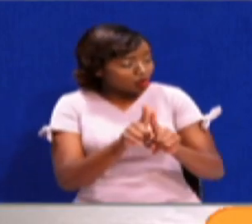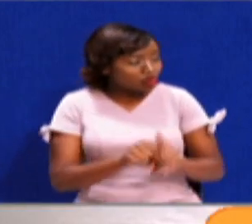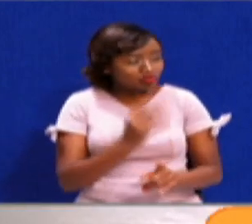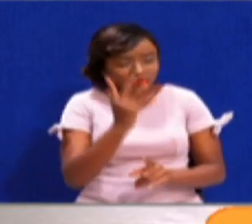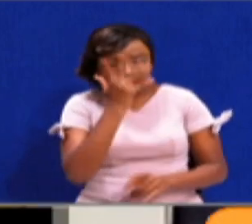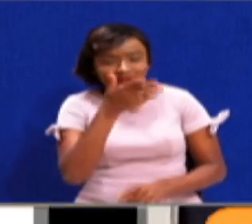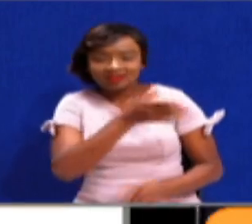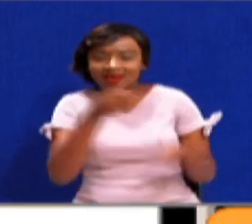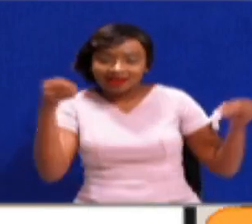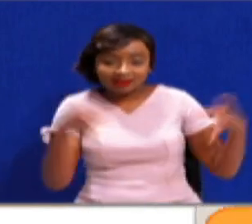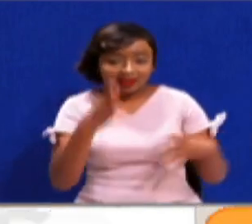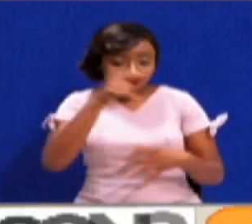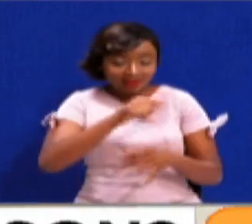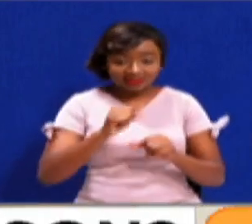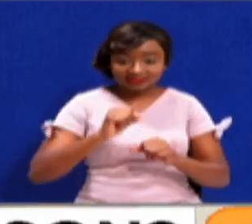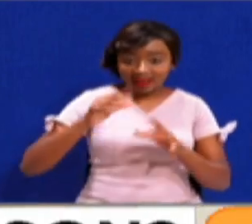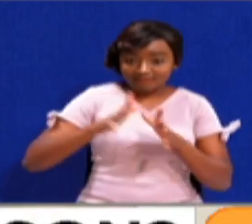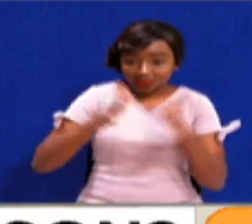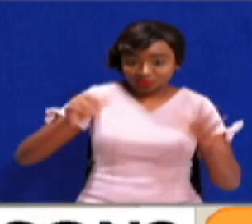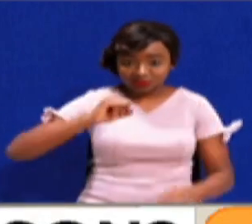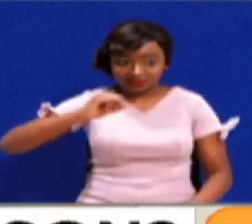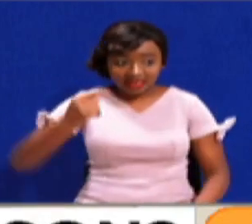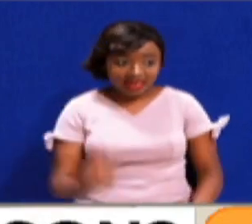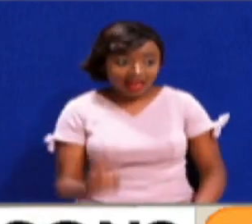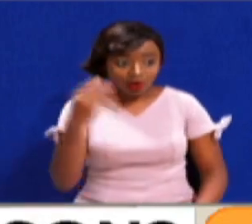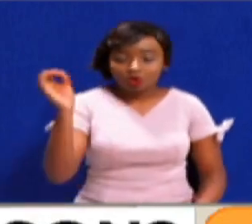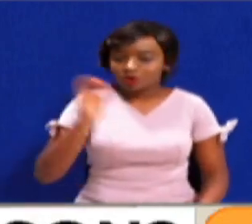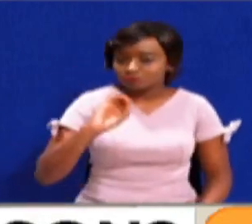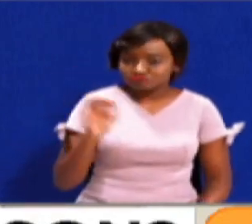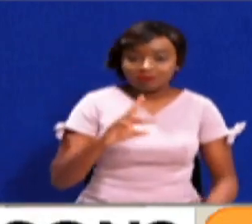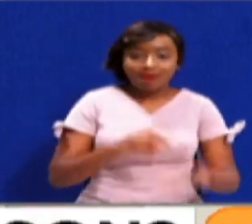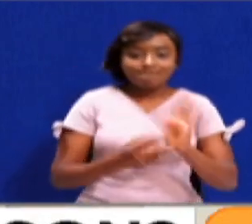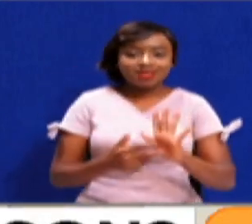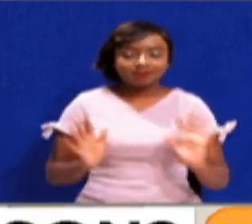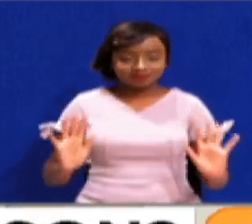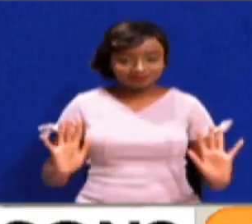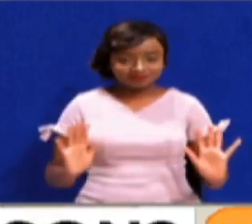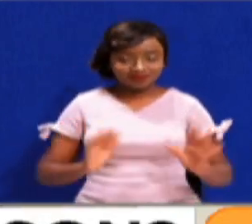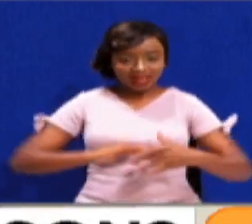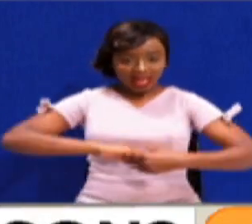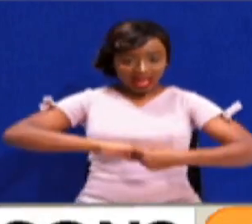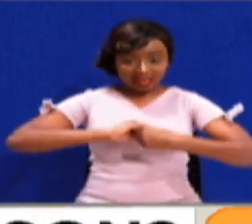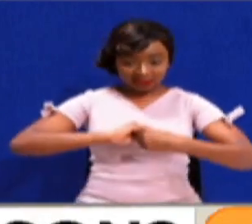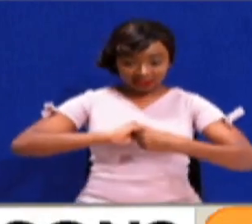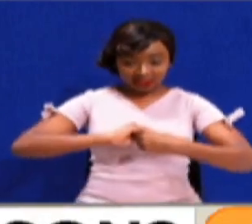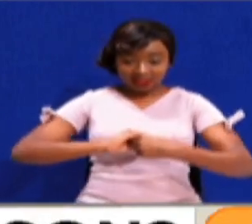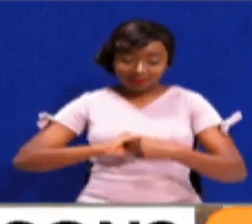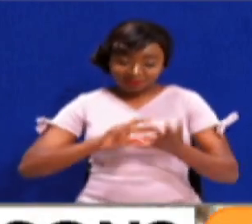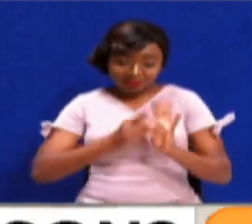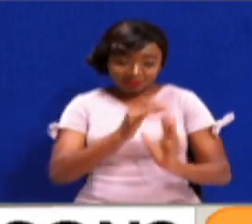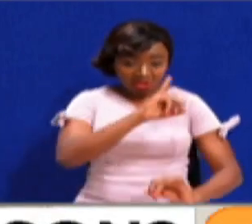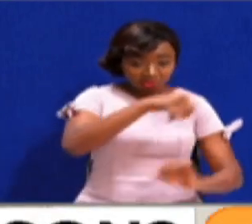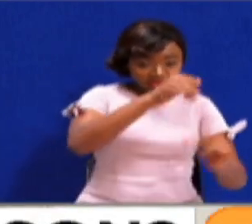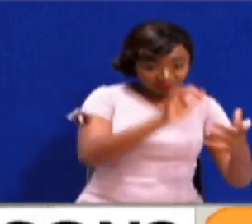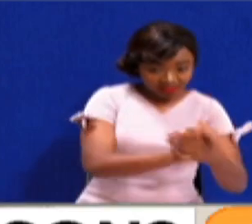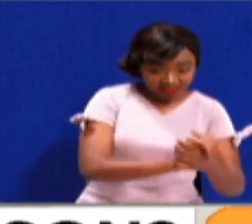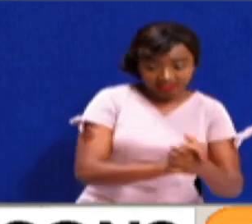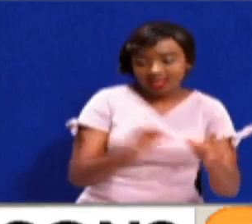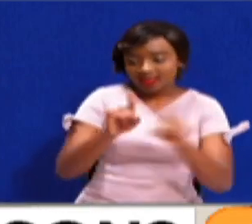because it's not just a majority side, but there is a handshake. Yep. So that means they have not only the Jubilee numbers, but they're supposed to